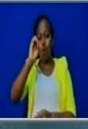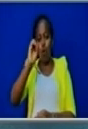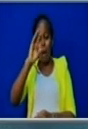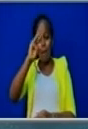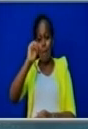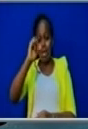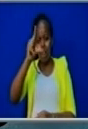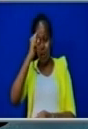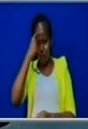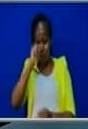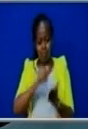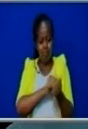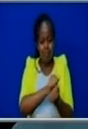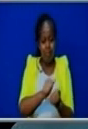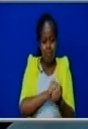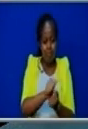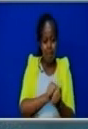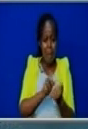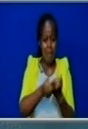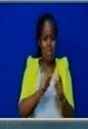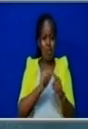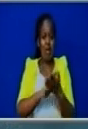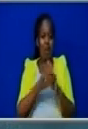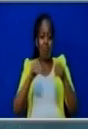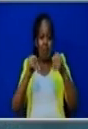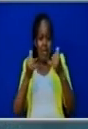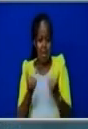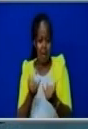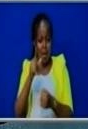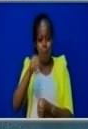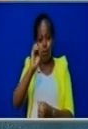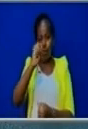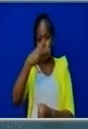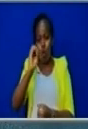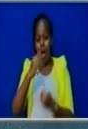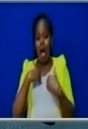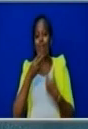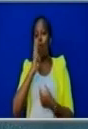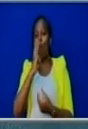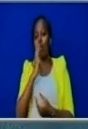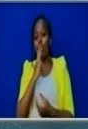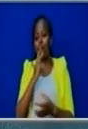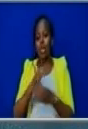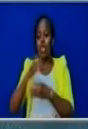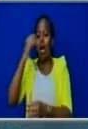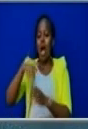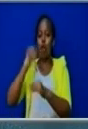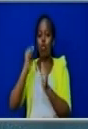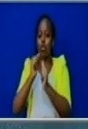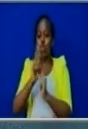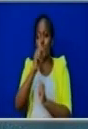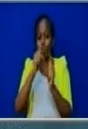for grinding maize into flour. Yes. Now, the posho mill has a water tank outside, which is used to cool